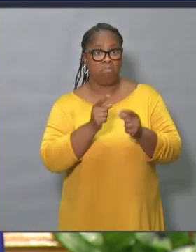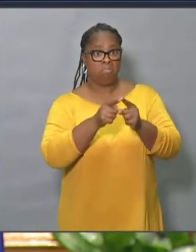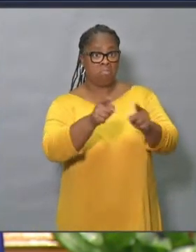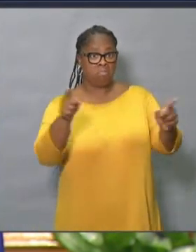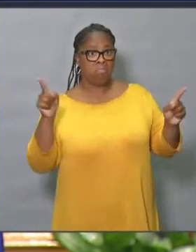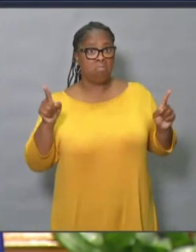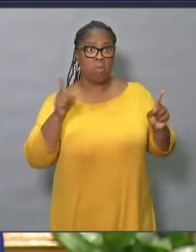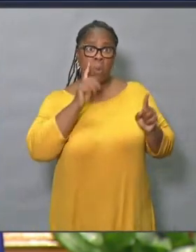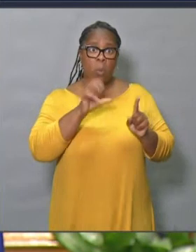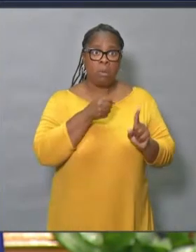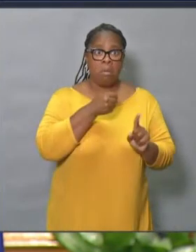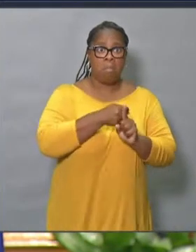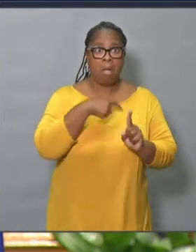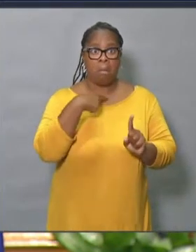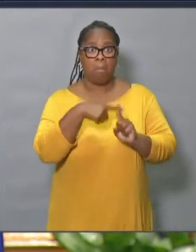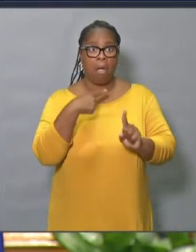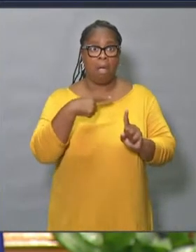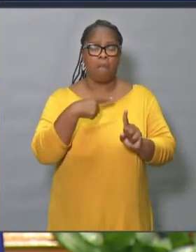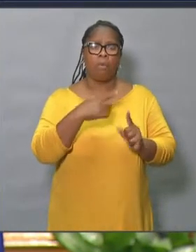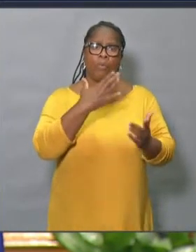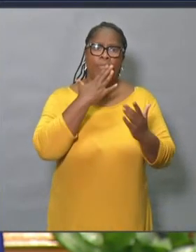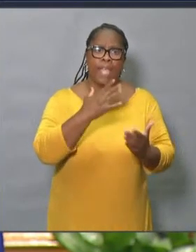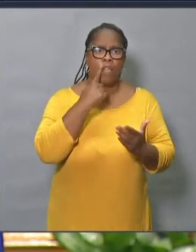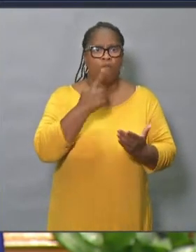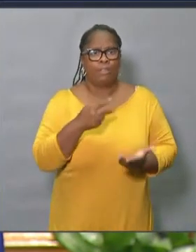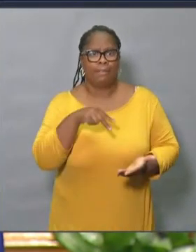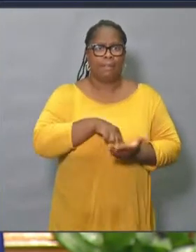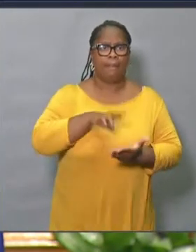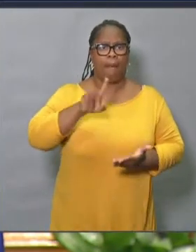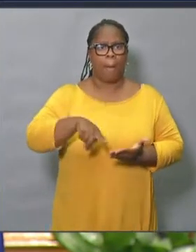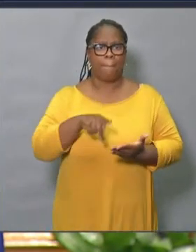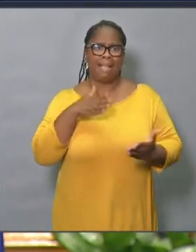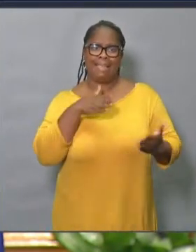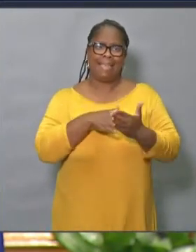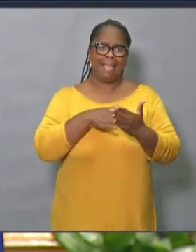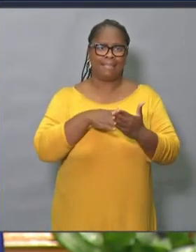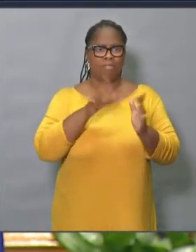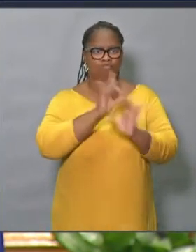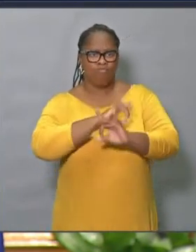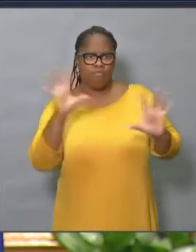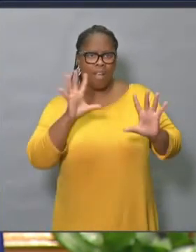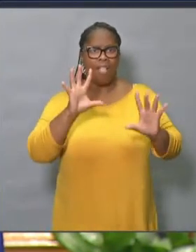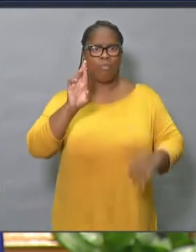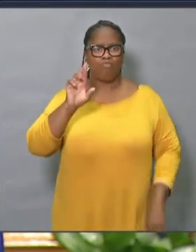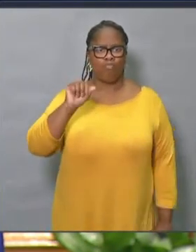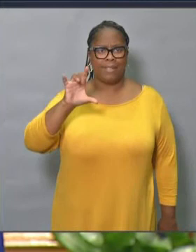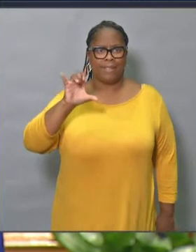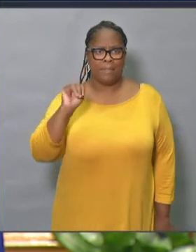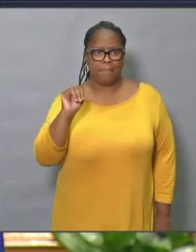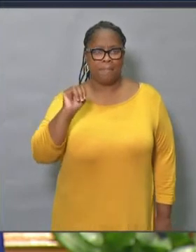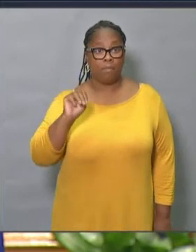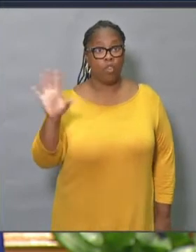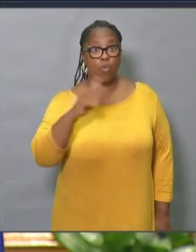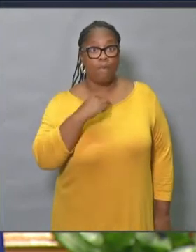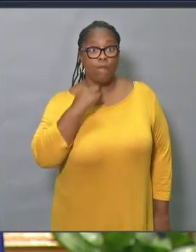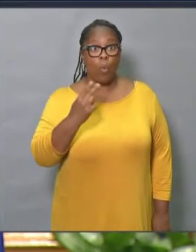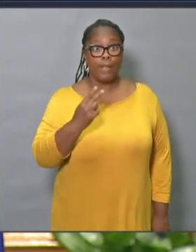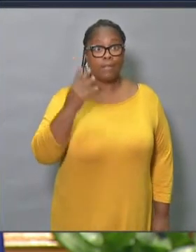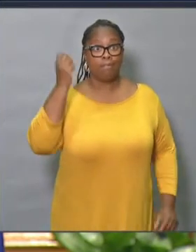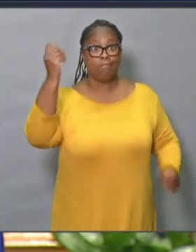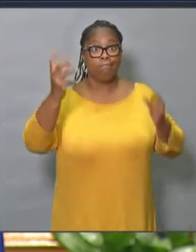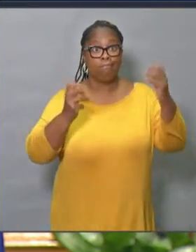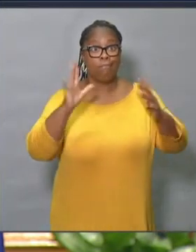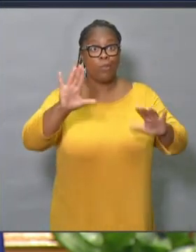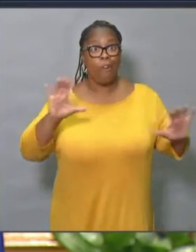everyone who is making a difference and taking a stand against racism and violence. Thank you for using your voices and your